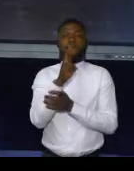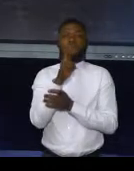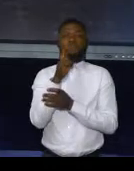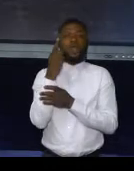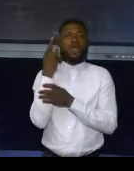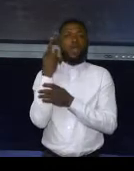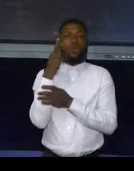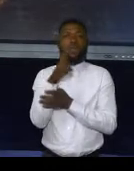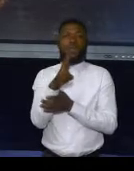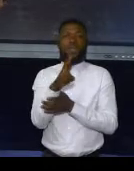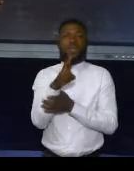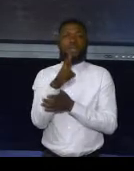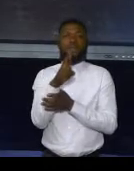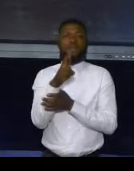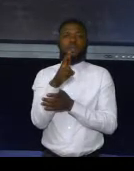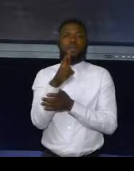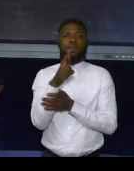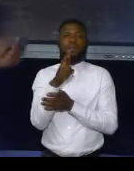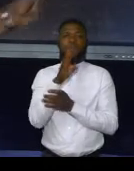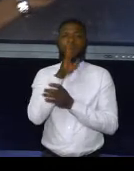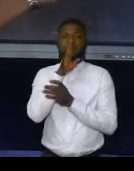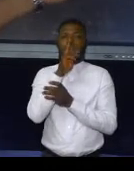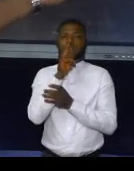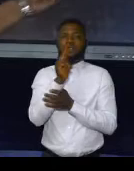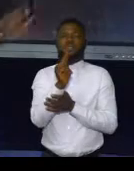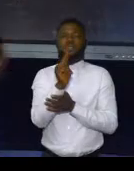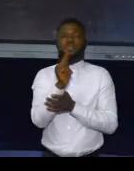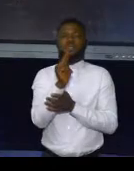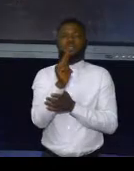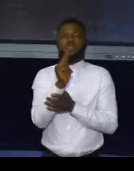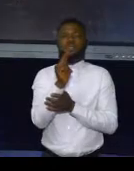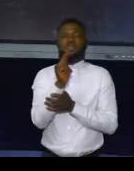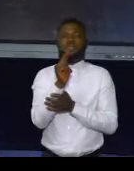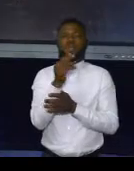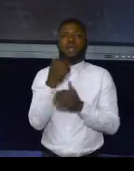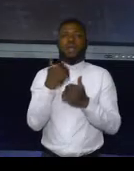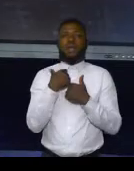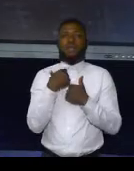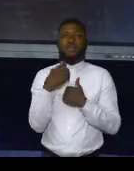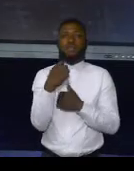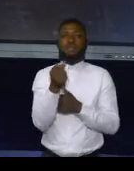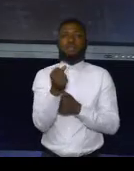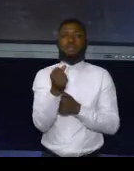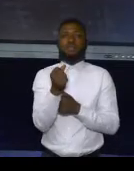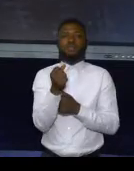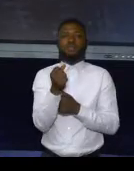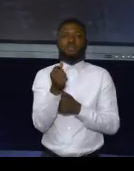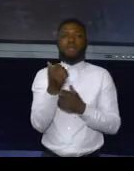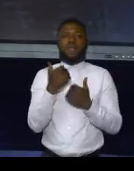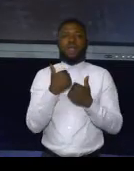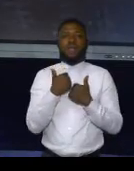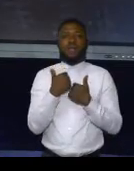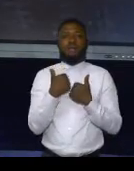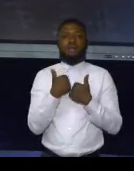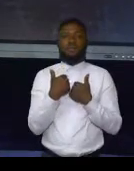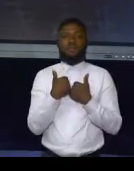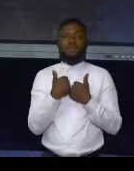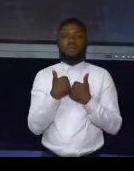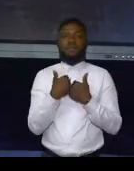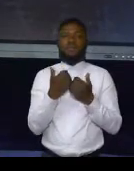are, were, been, has,